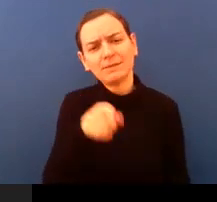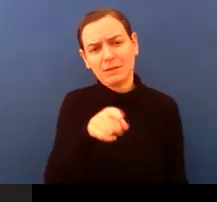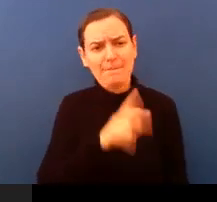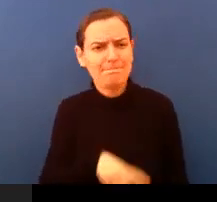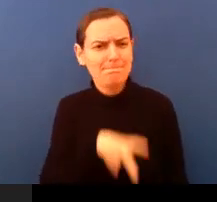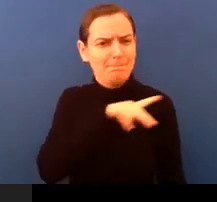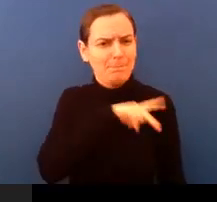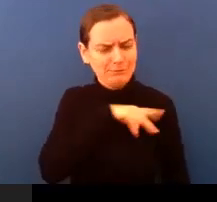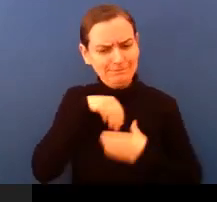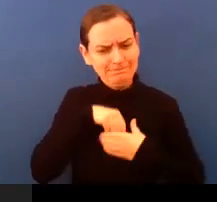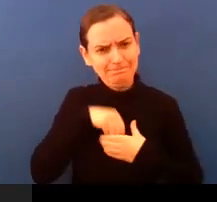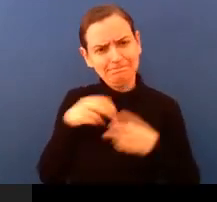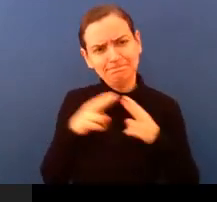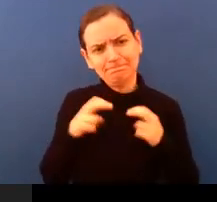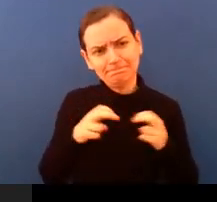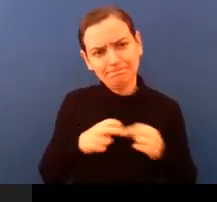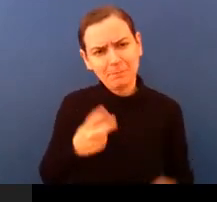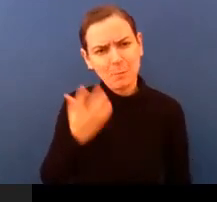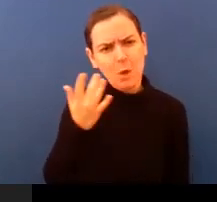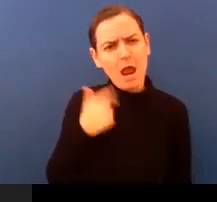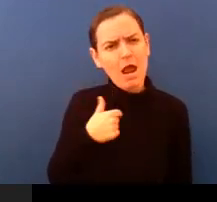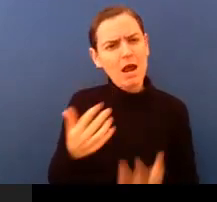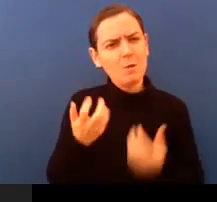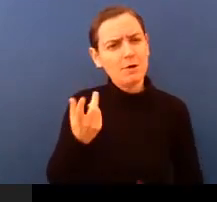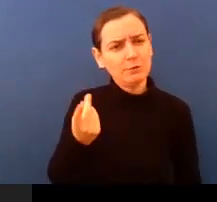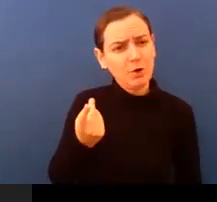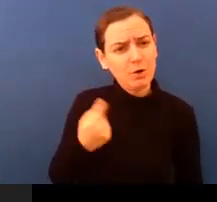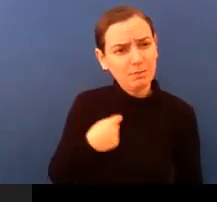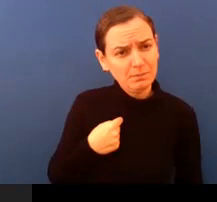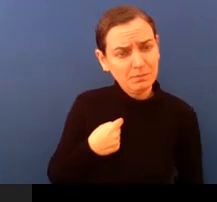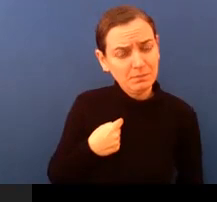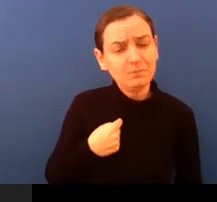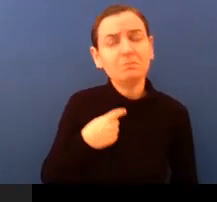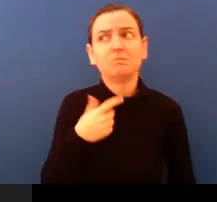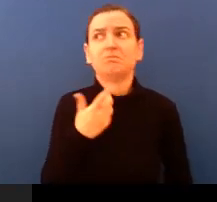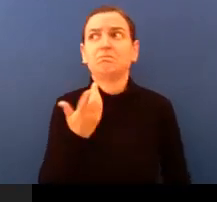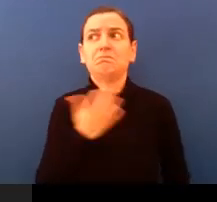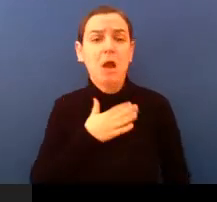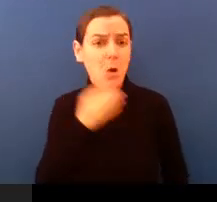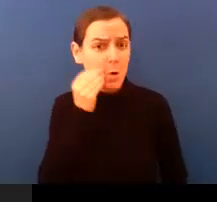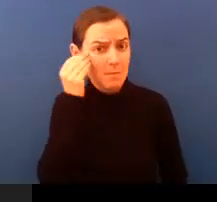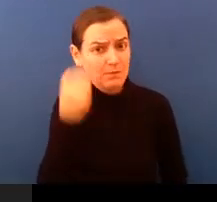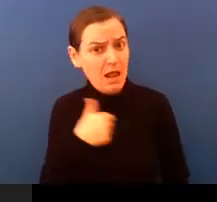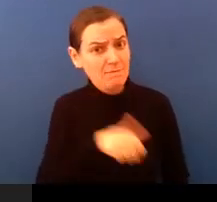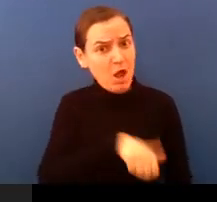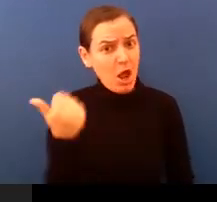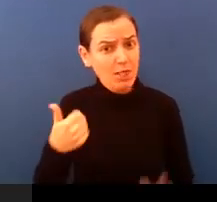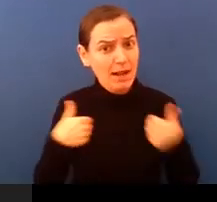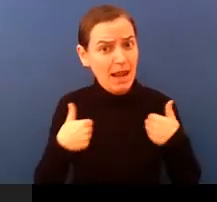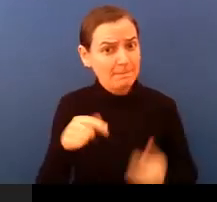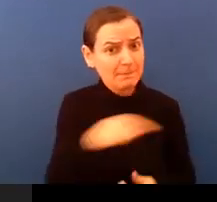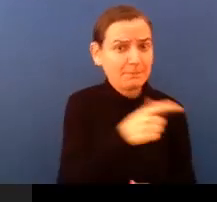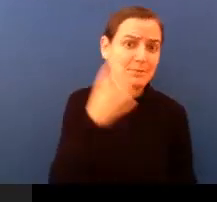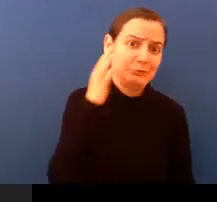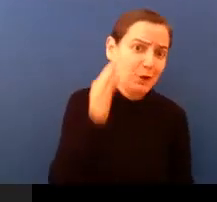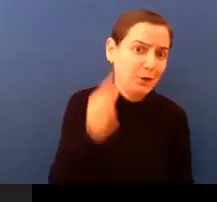Will household members interact with a working dog versus a pet? And you need to consider